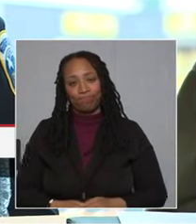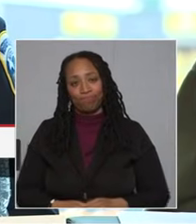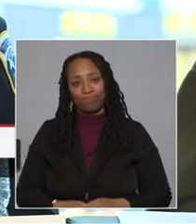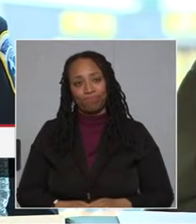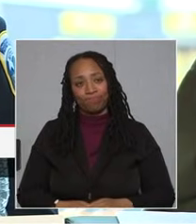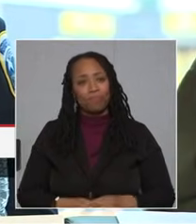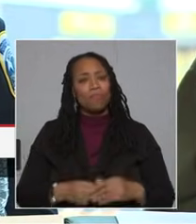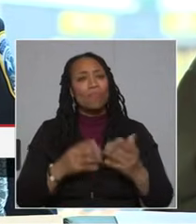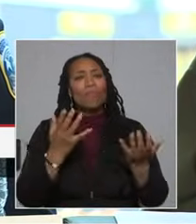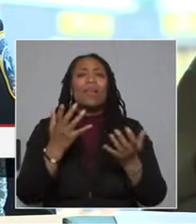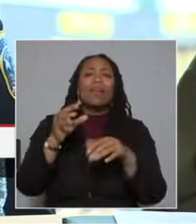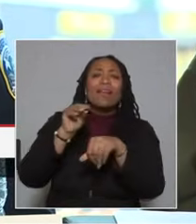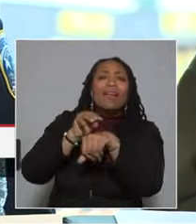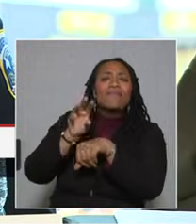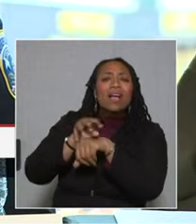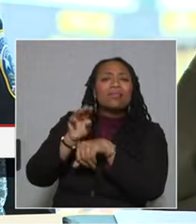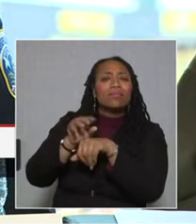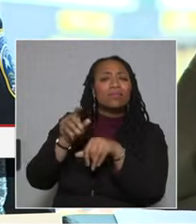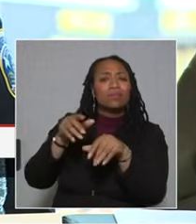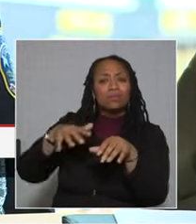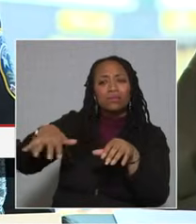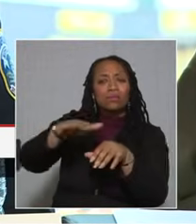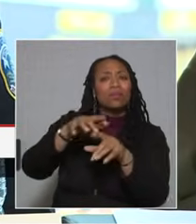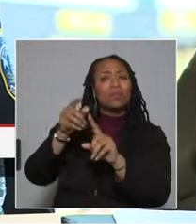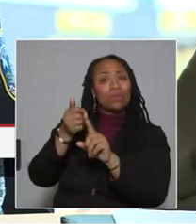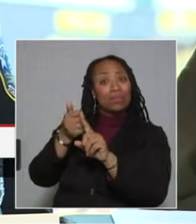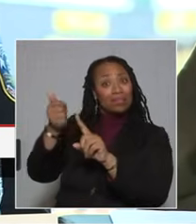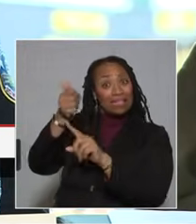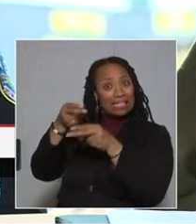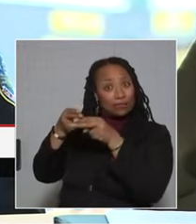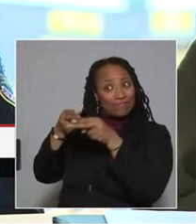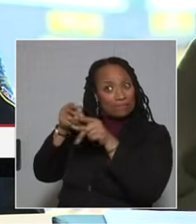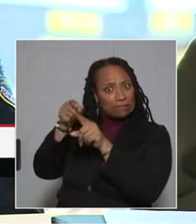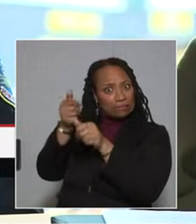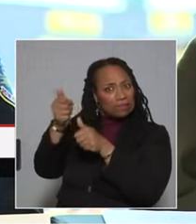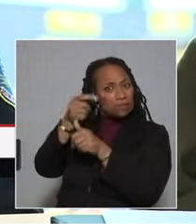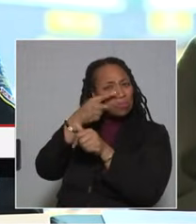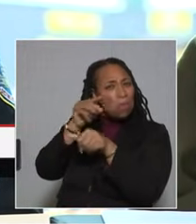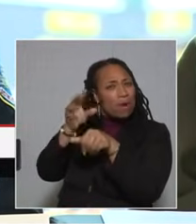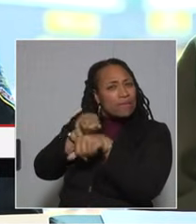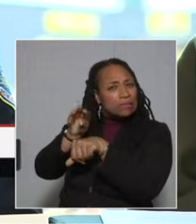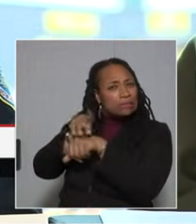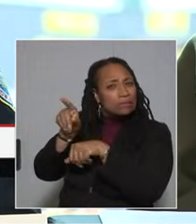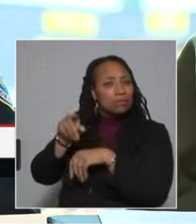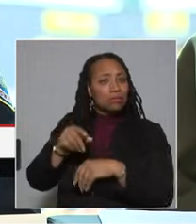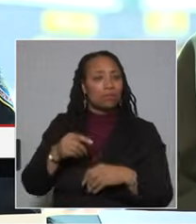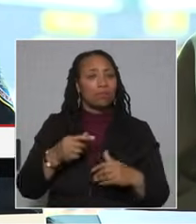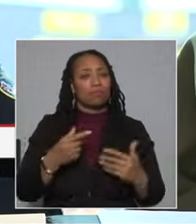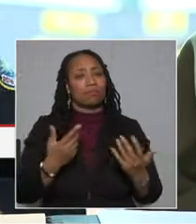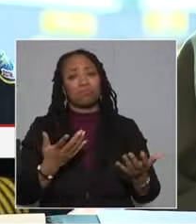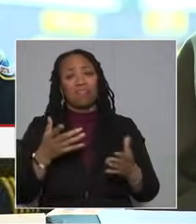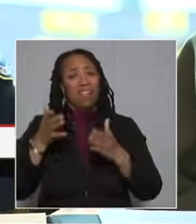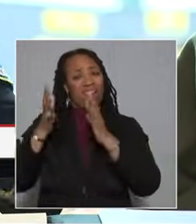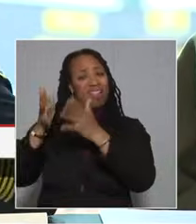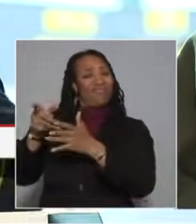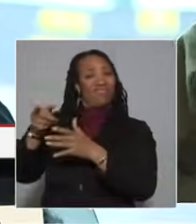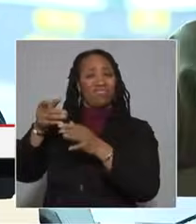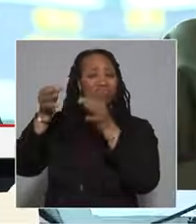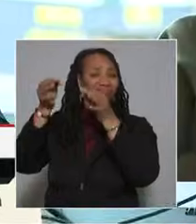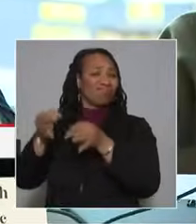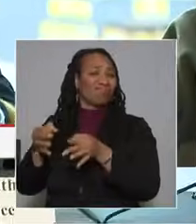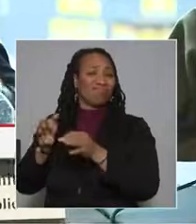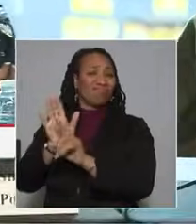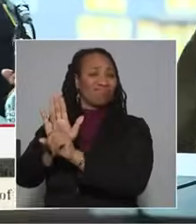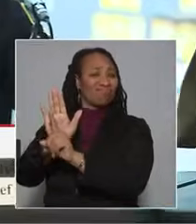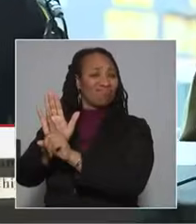the chief or interim chief to make that decision. But as of right now, we've been working in the vein in which I've advised, and it's working for us.